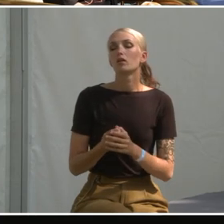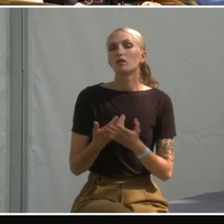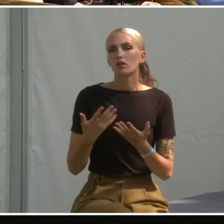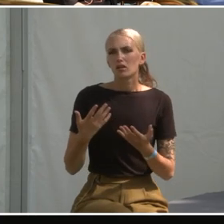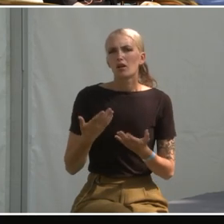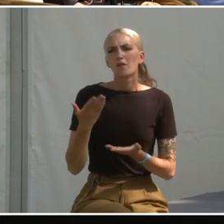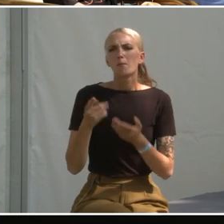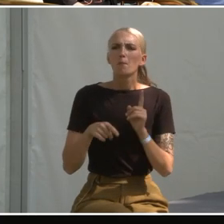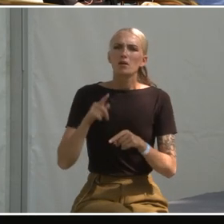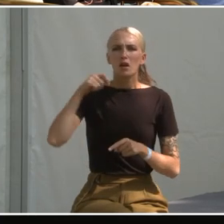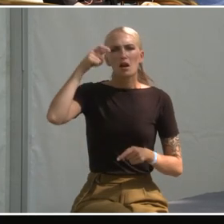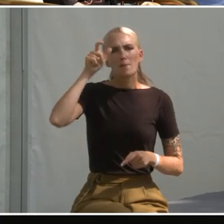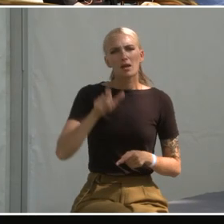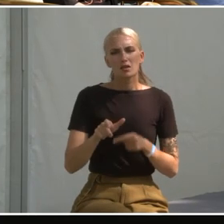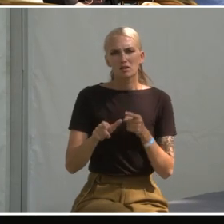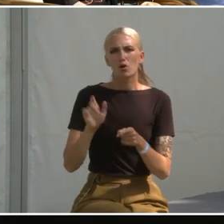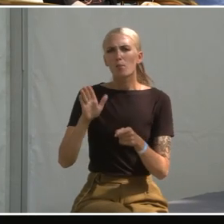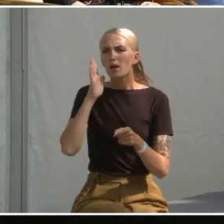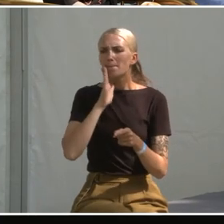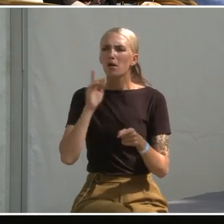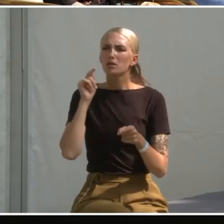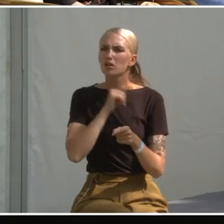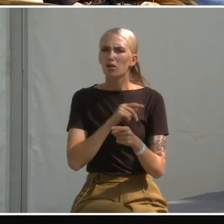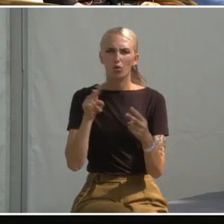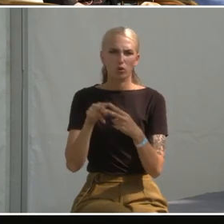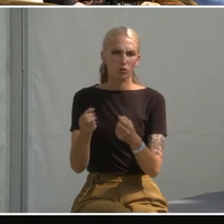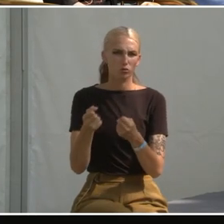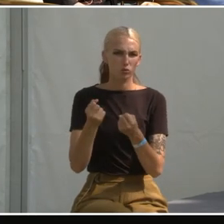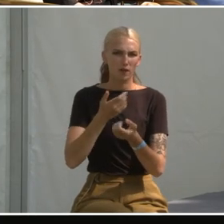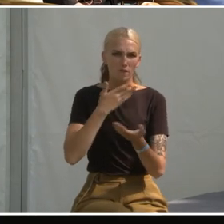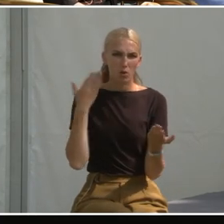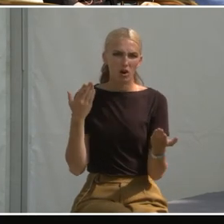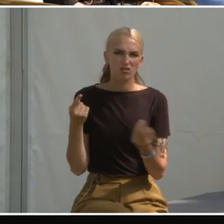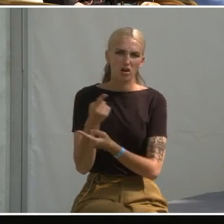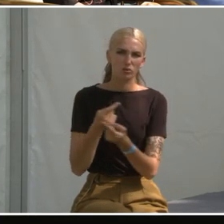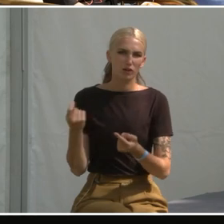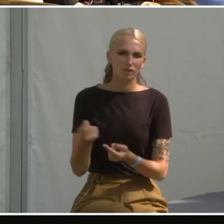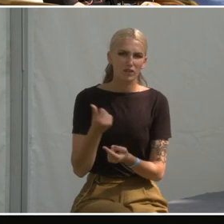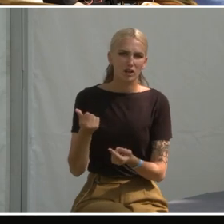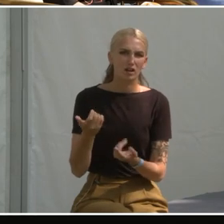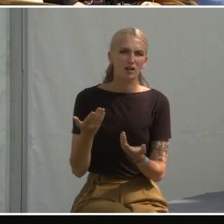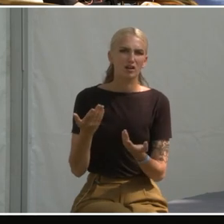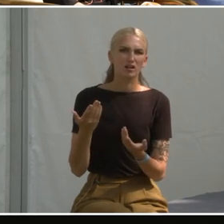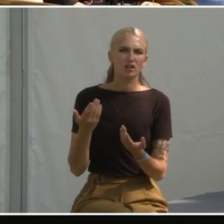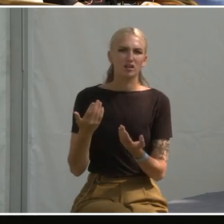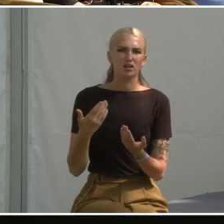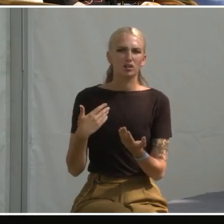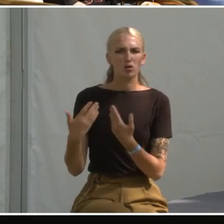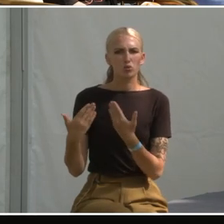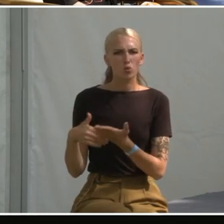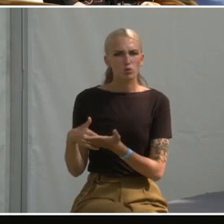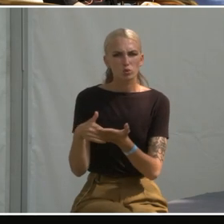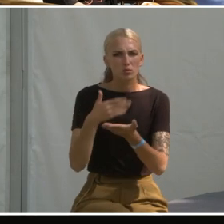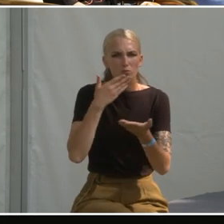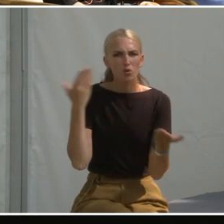their parents. Their parents may not have gone to therapy, i.e. there's not a conversation happening. they stand without a social support structure, they